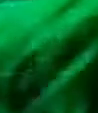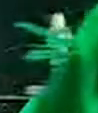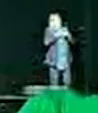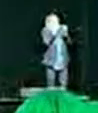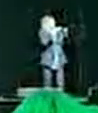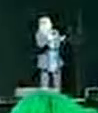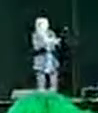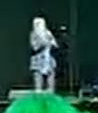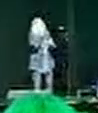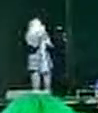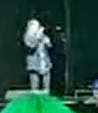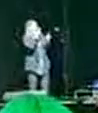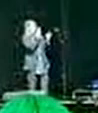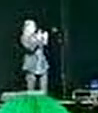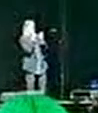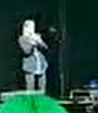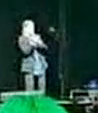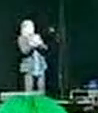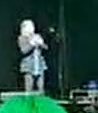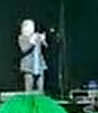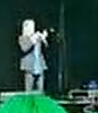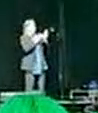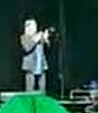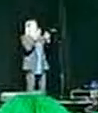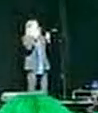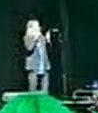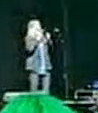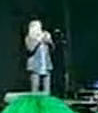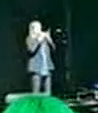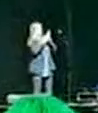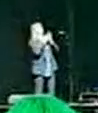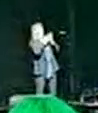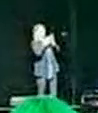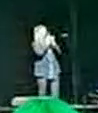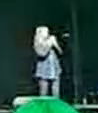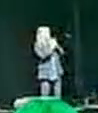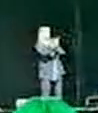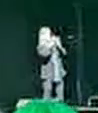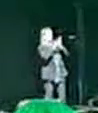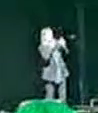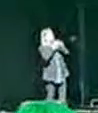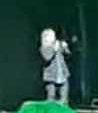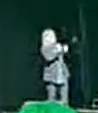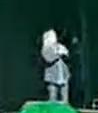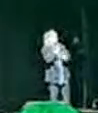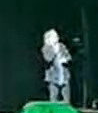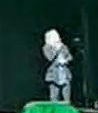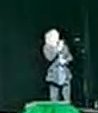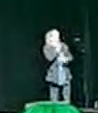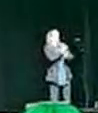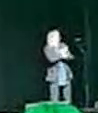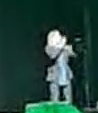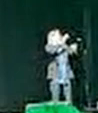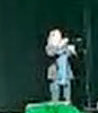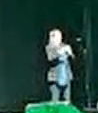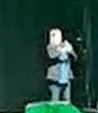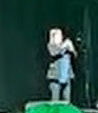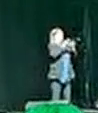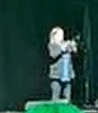groundbreaking historical research, Afro Solo UK, Voices for Freedom and Strength of Our Mothers.